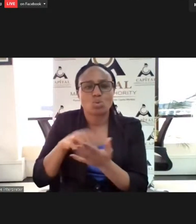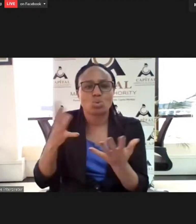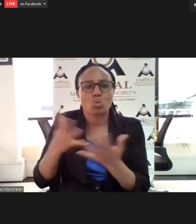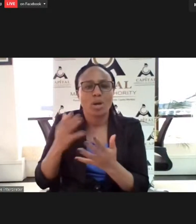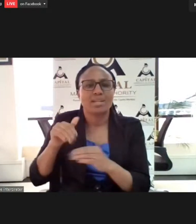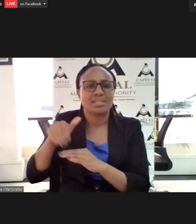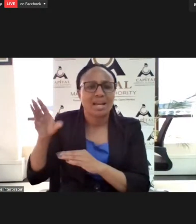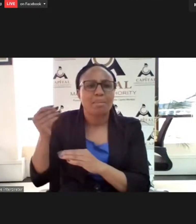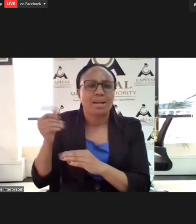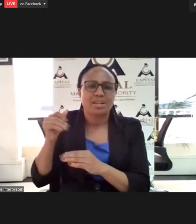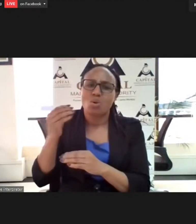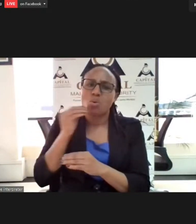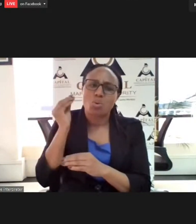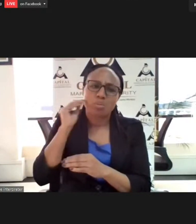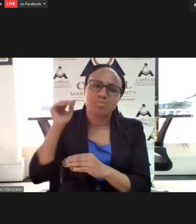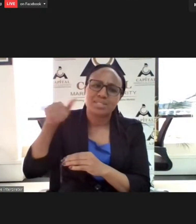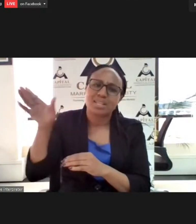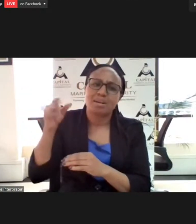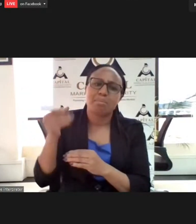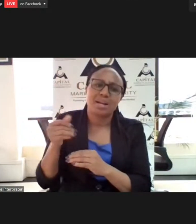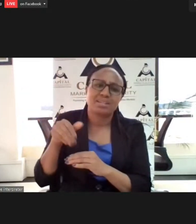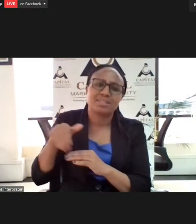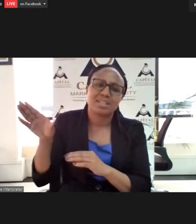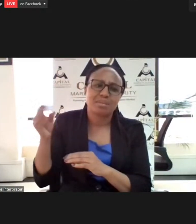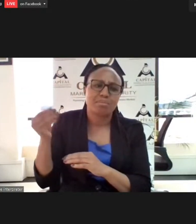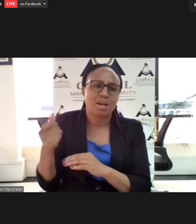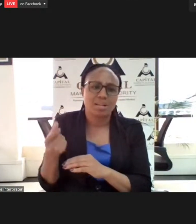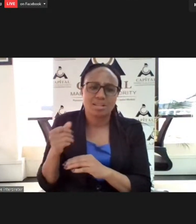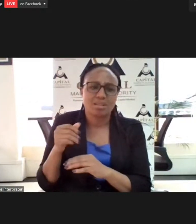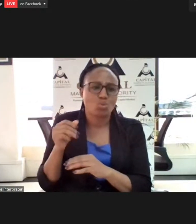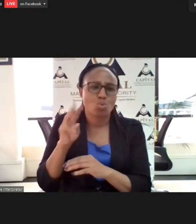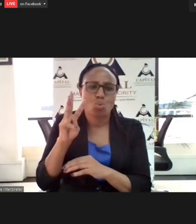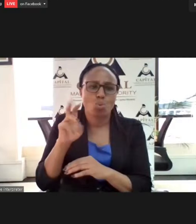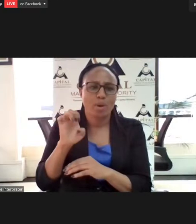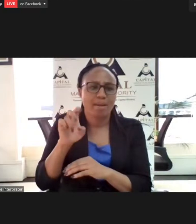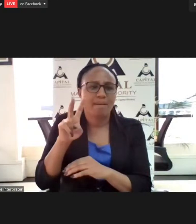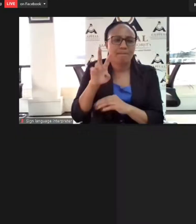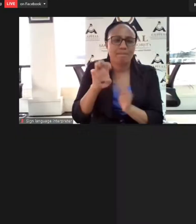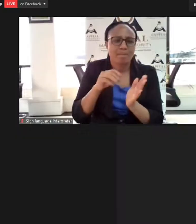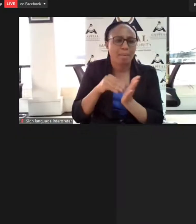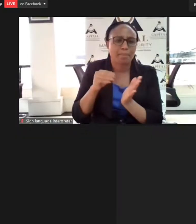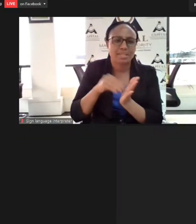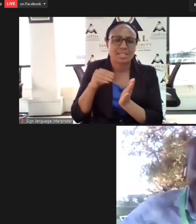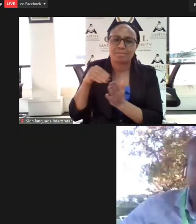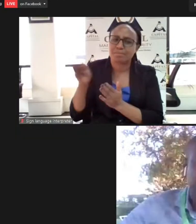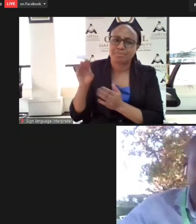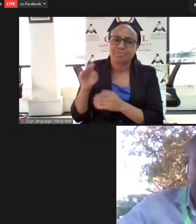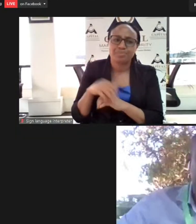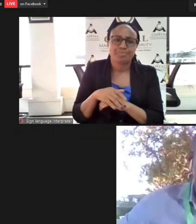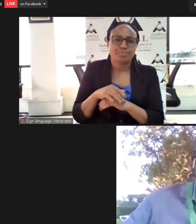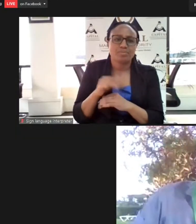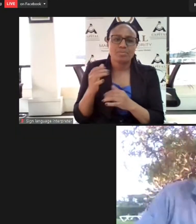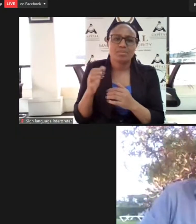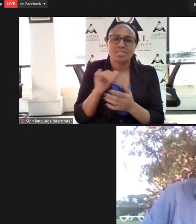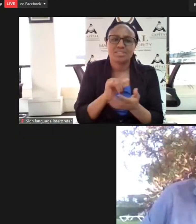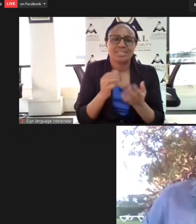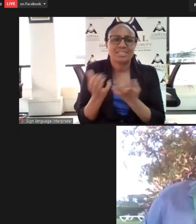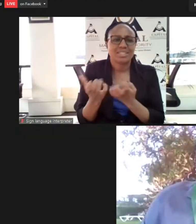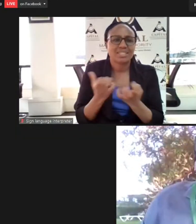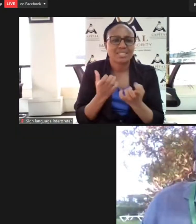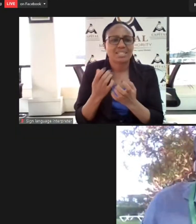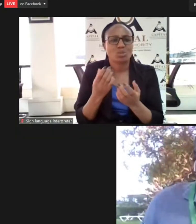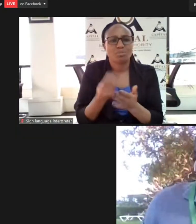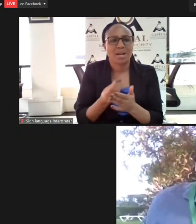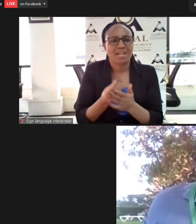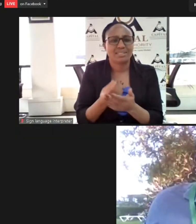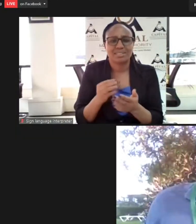money home, you know, and it's either through Wave or, you know, M-Pesa, and, you know, those transaction fees and having to wire money every